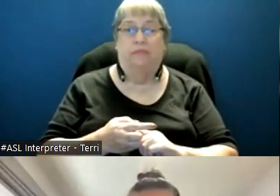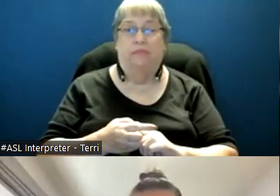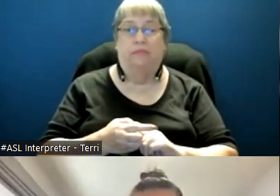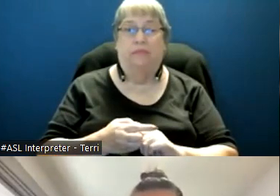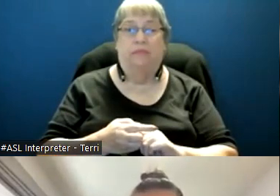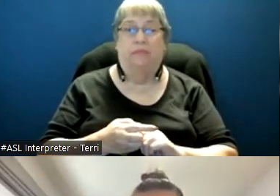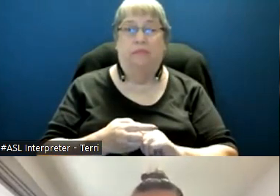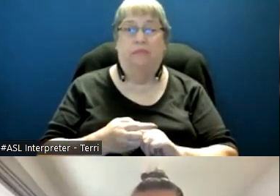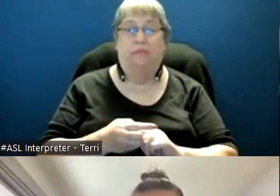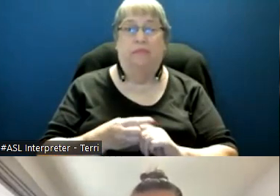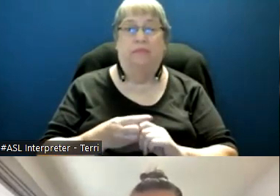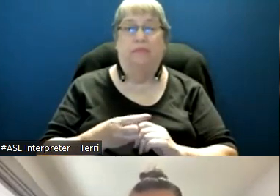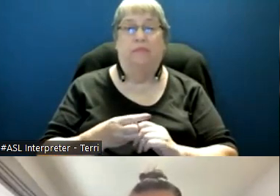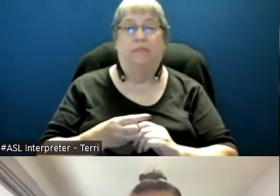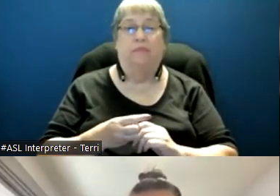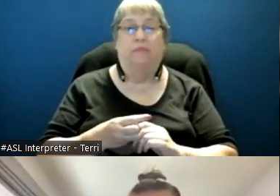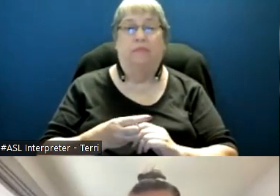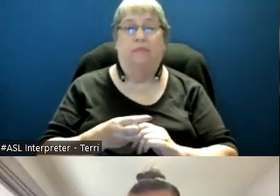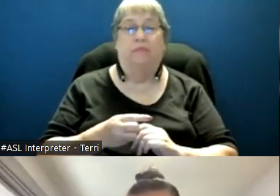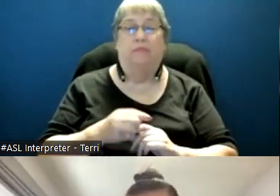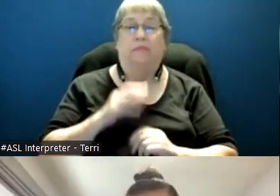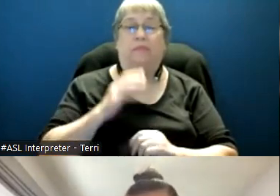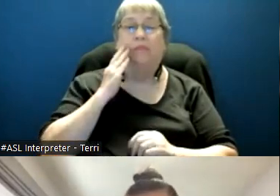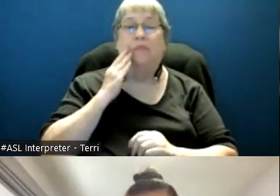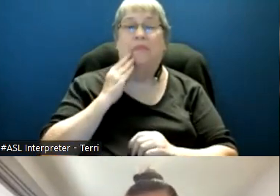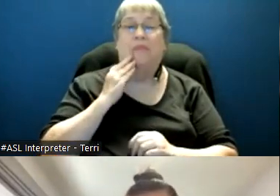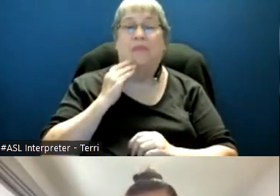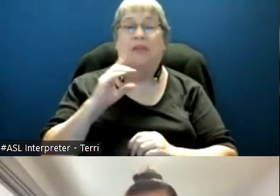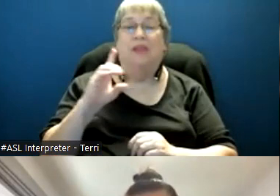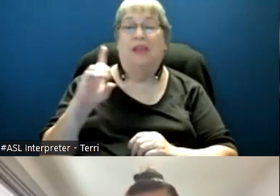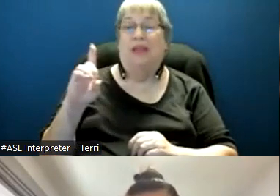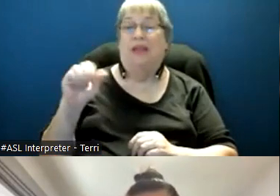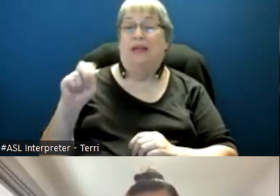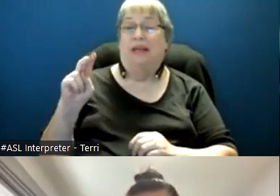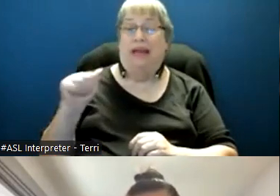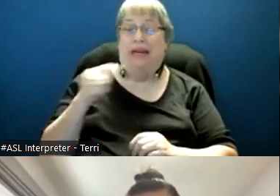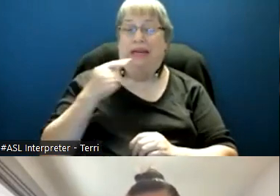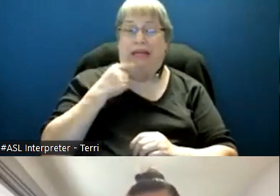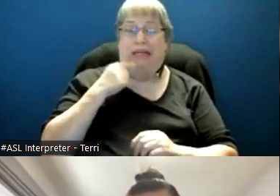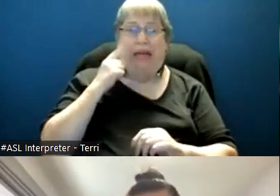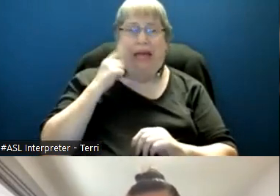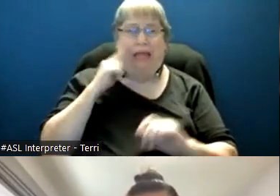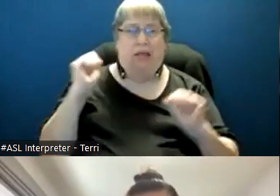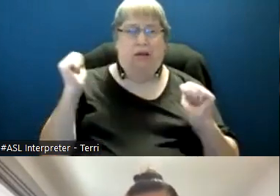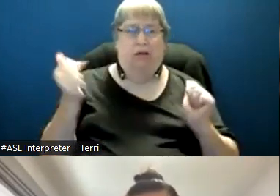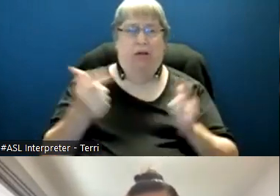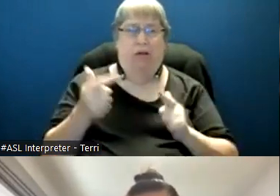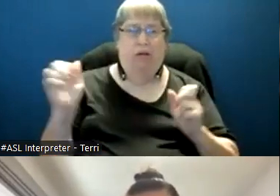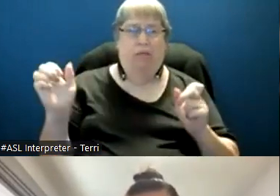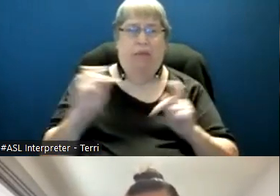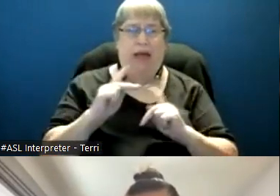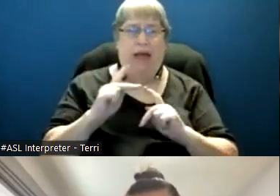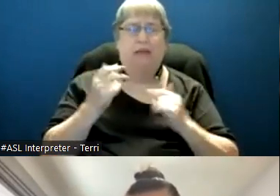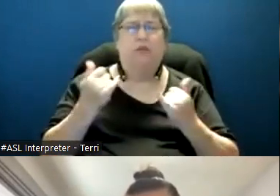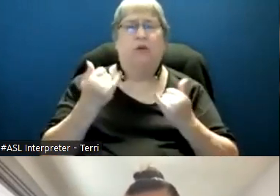I think we might all be back. And I just had a question for everyone.